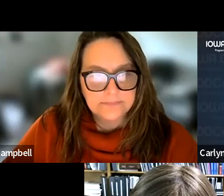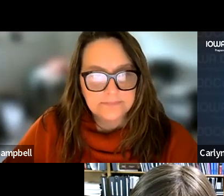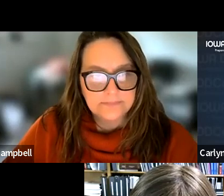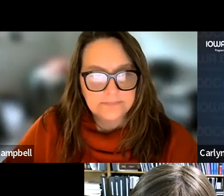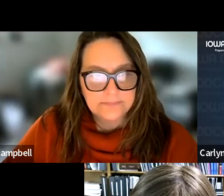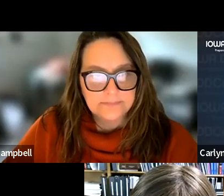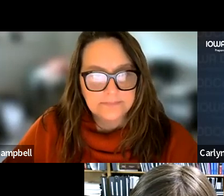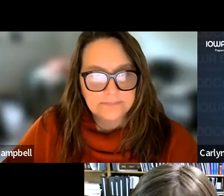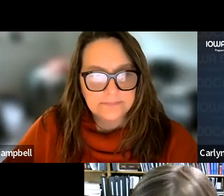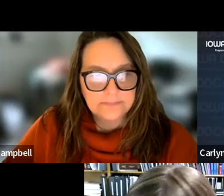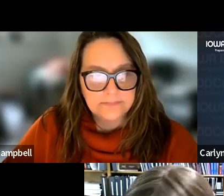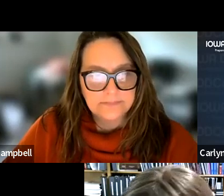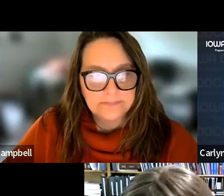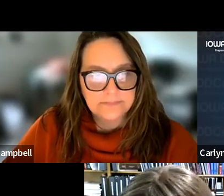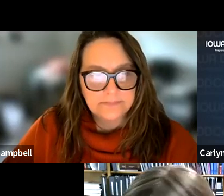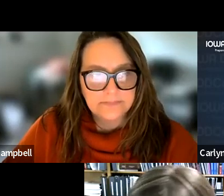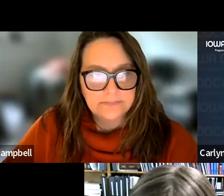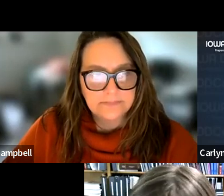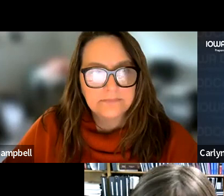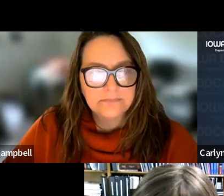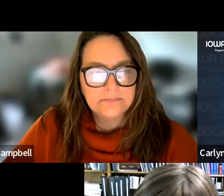you oversee the On of Life program.